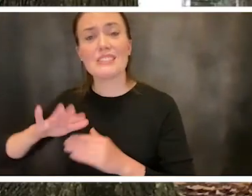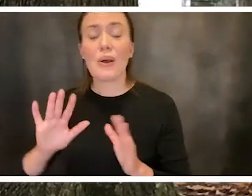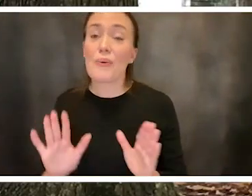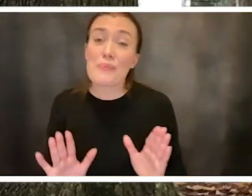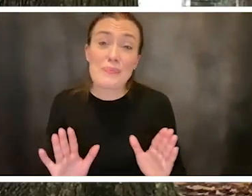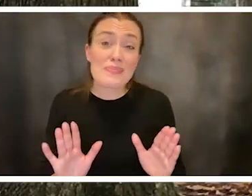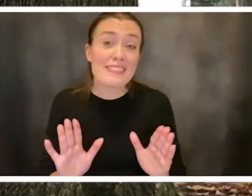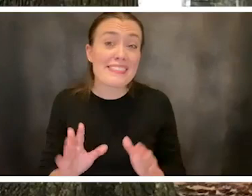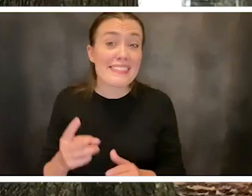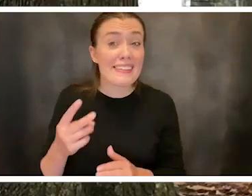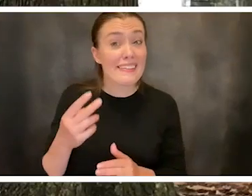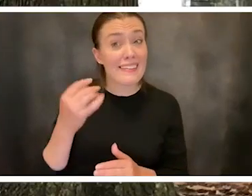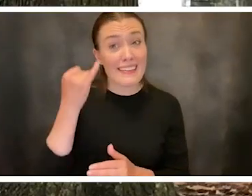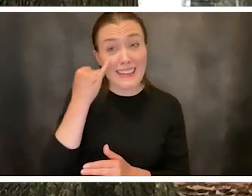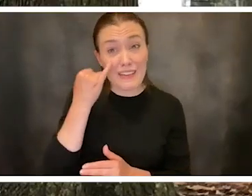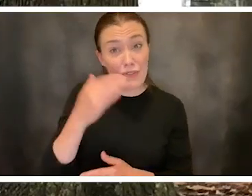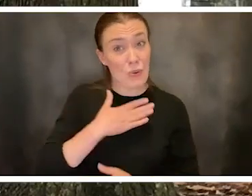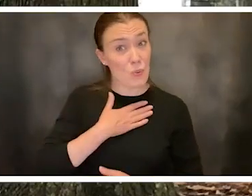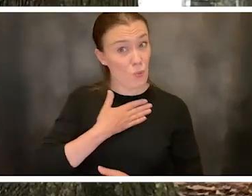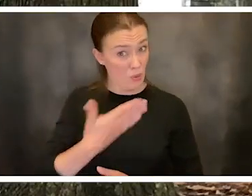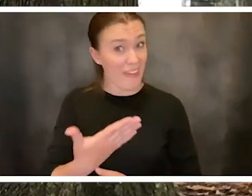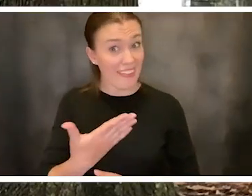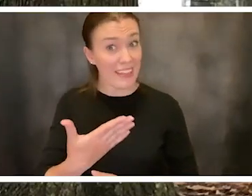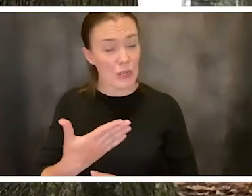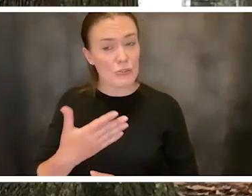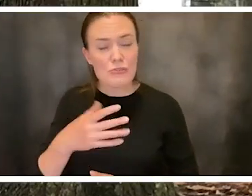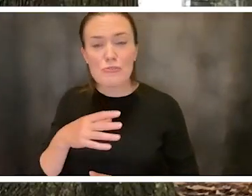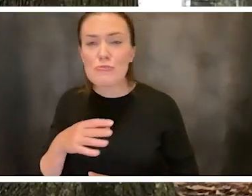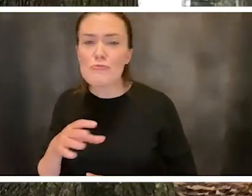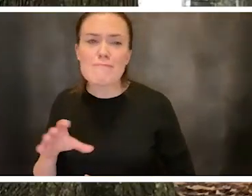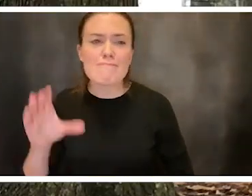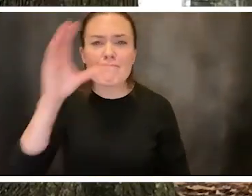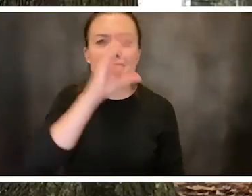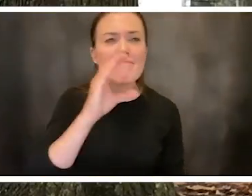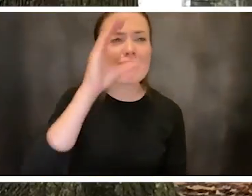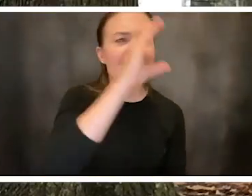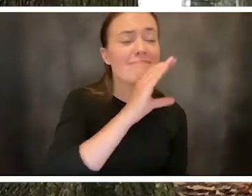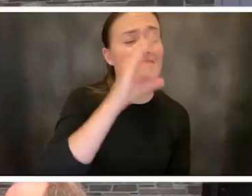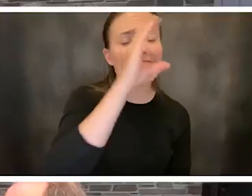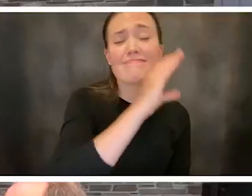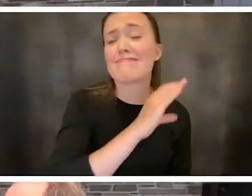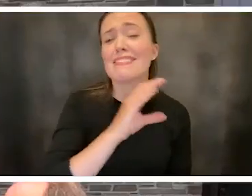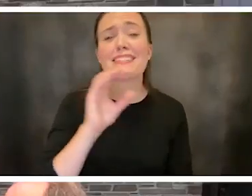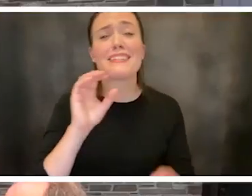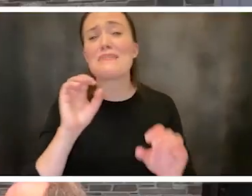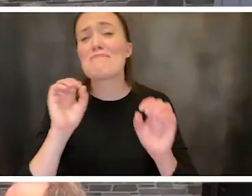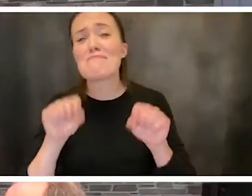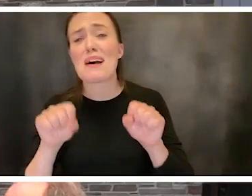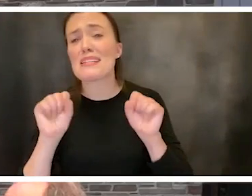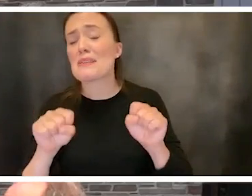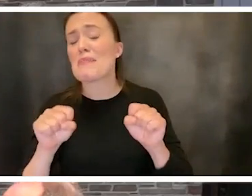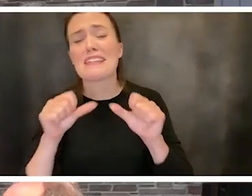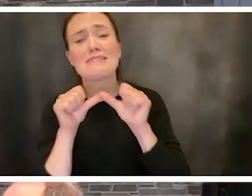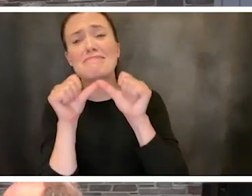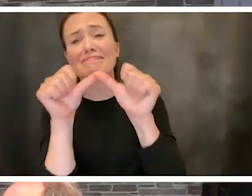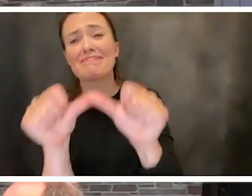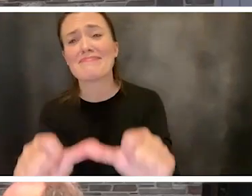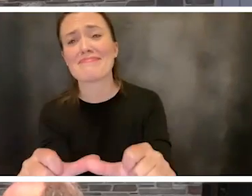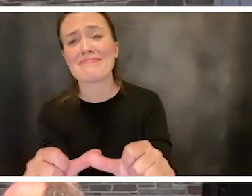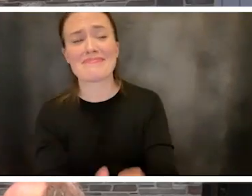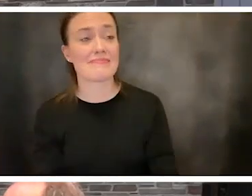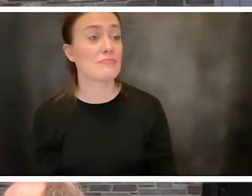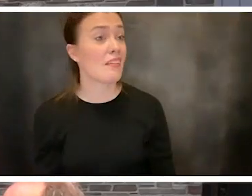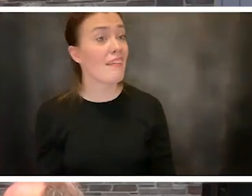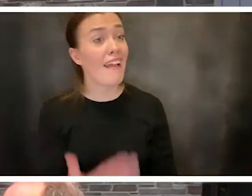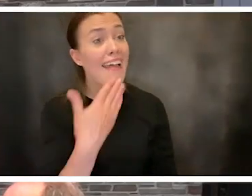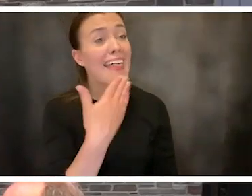exploration, if you like to be outside, yeah. there's no end of possibilities around oh, here. That's great. Well, thank you so much for your time, Jon, today. And thank you for